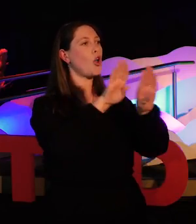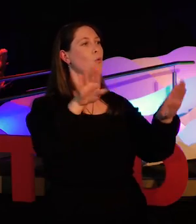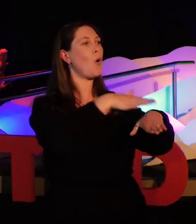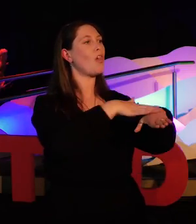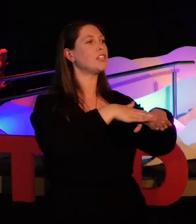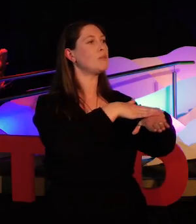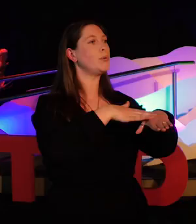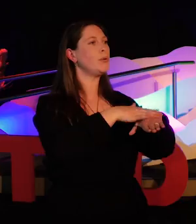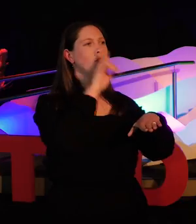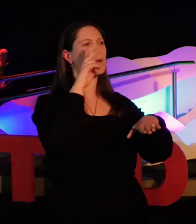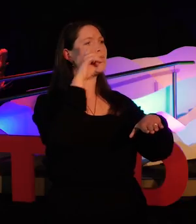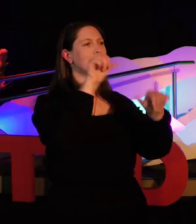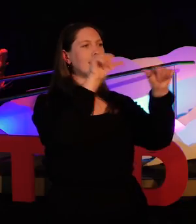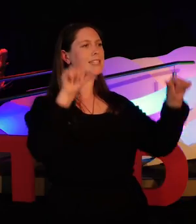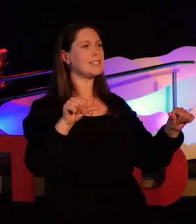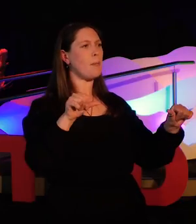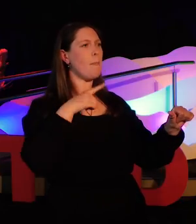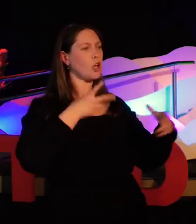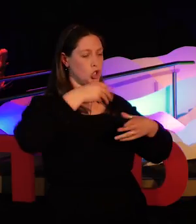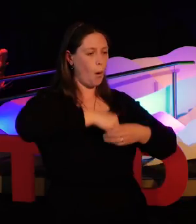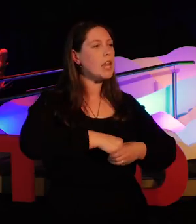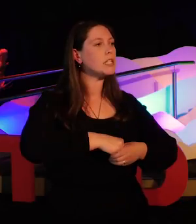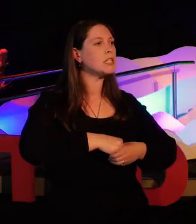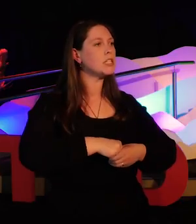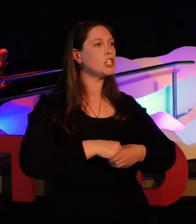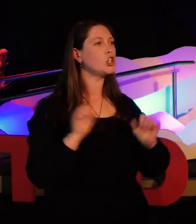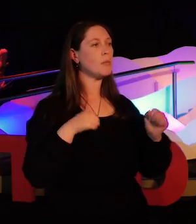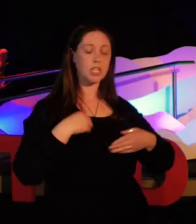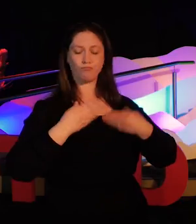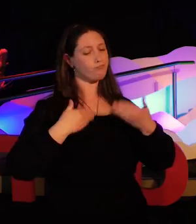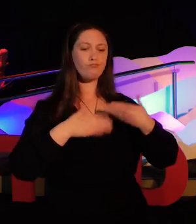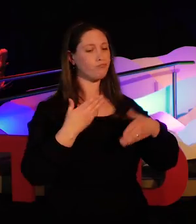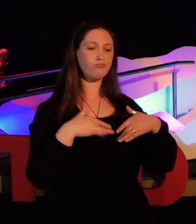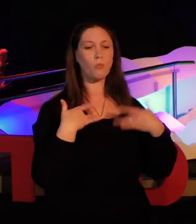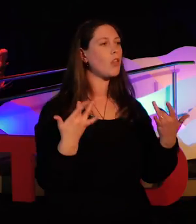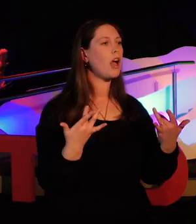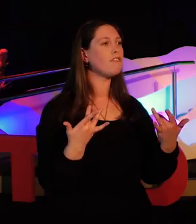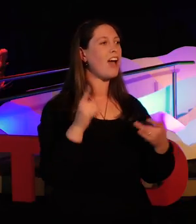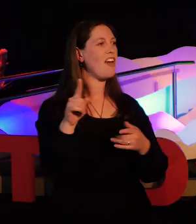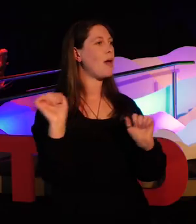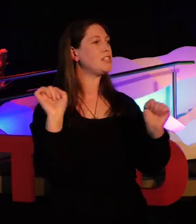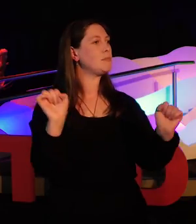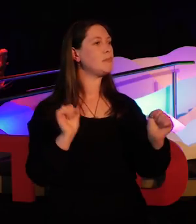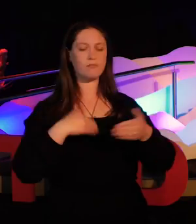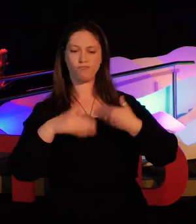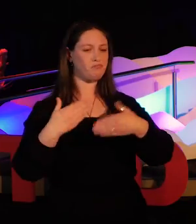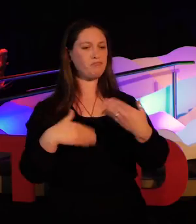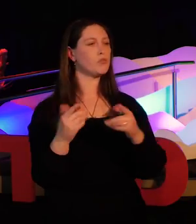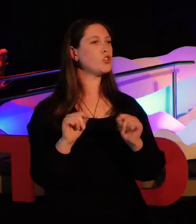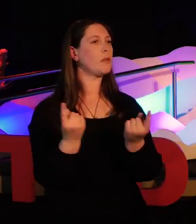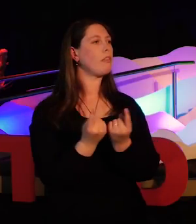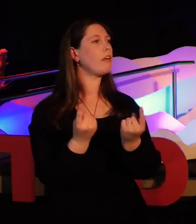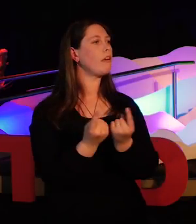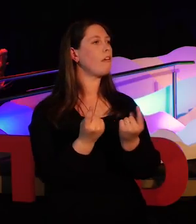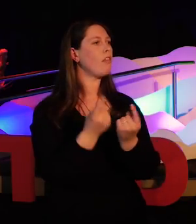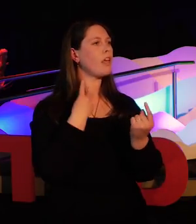the system you're in because you're in it. You're too busy getting on with stuff, and they are too busy getting on with stuff to step back